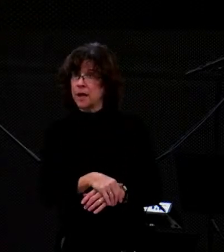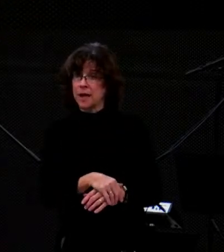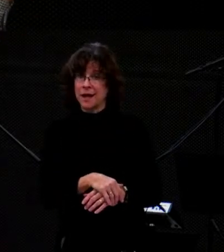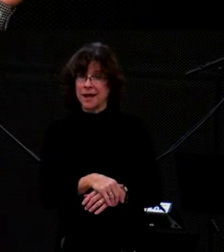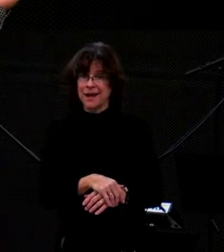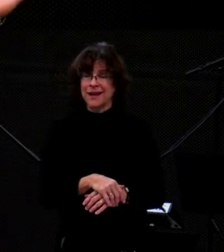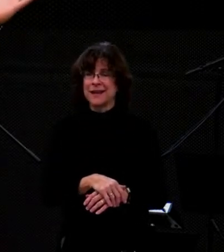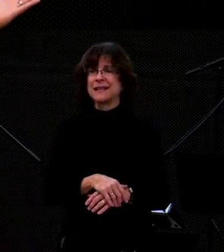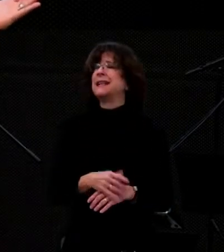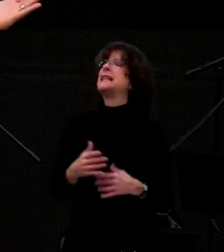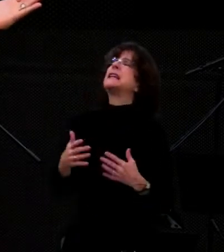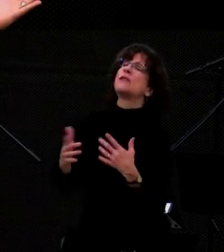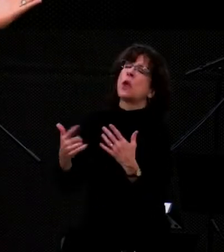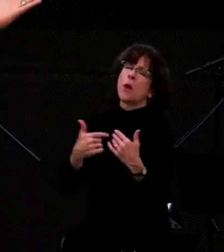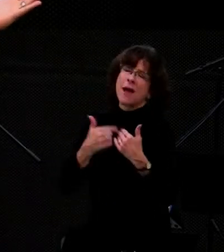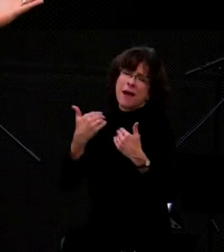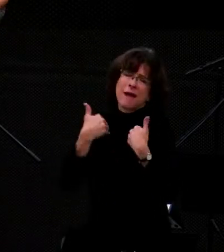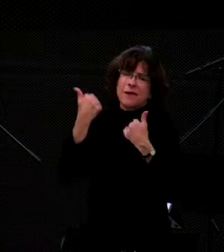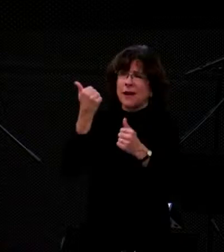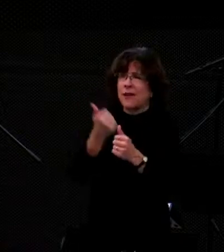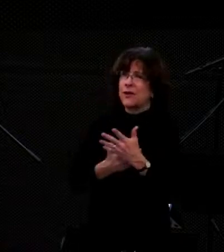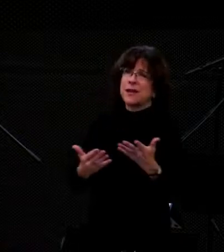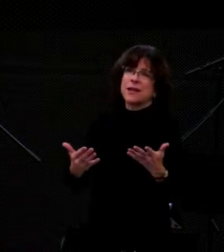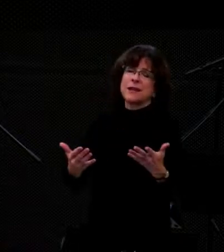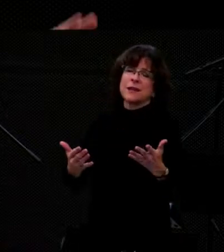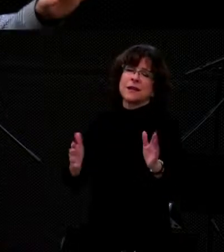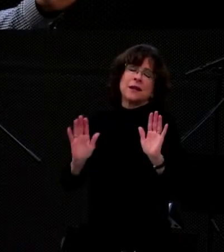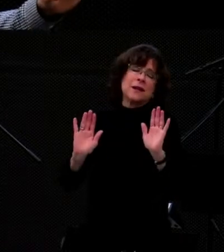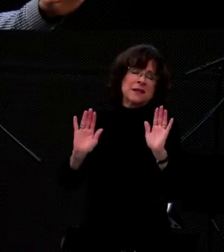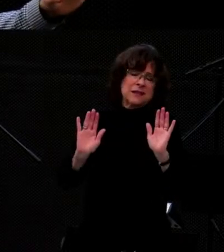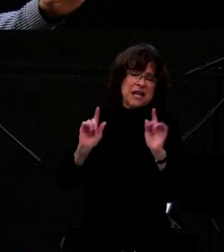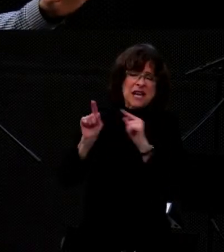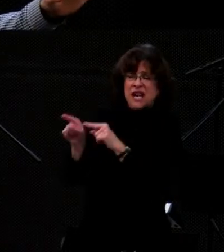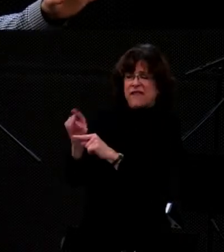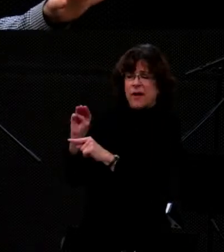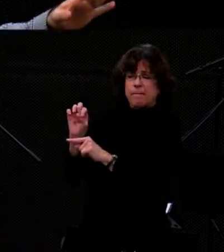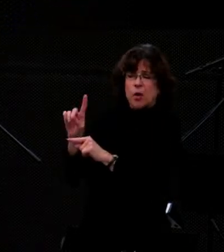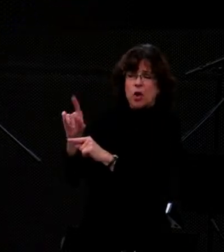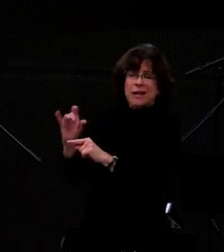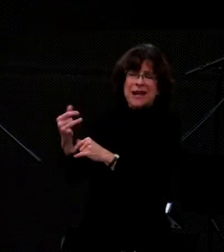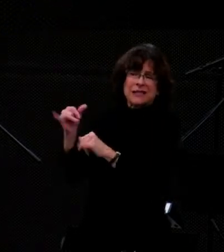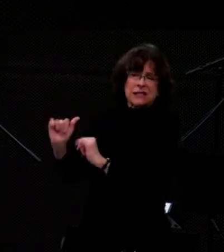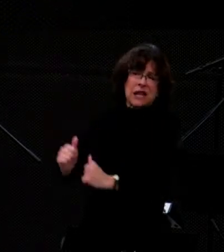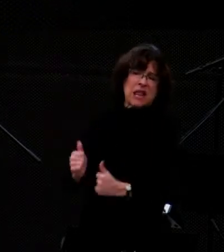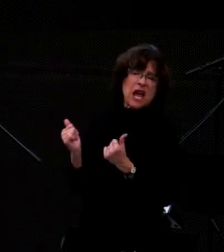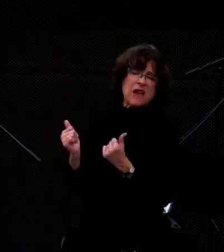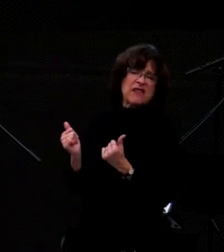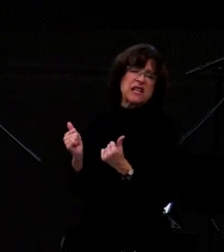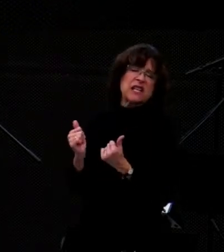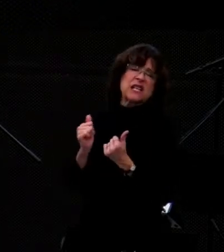"Even though I have it all, it's not worth it to me as long as Mordecai is alive."